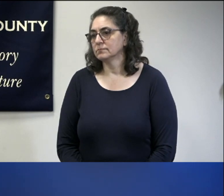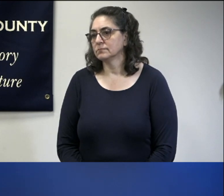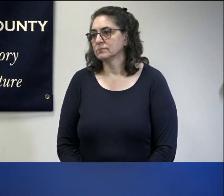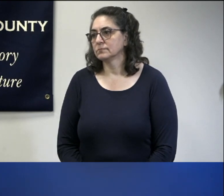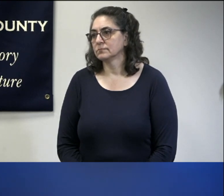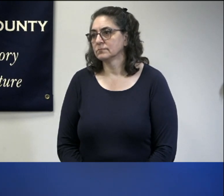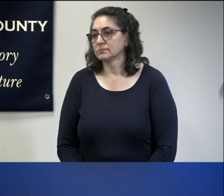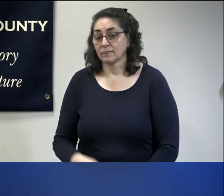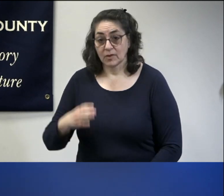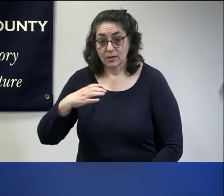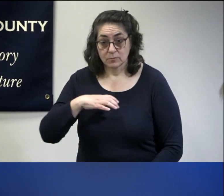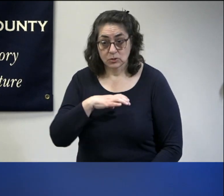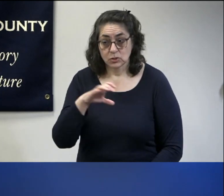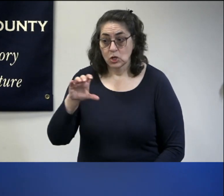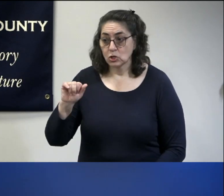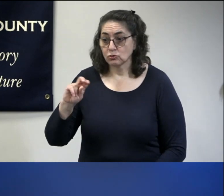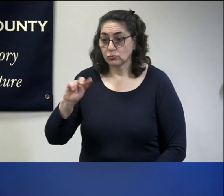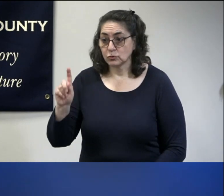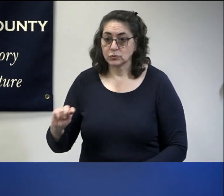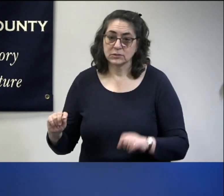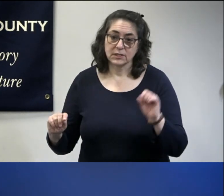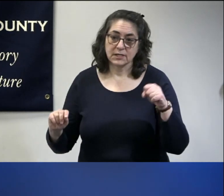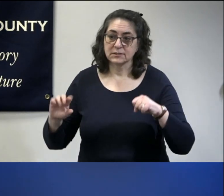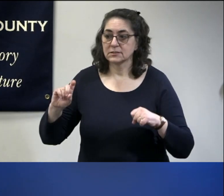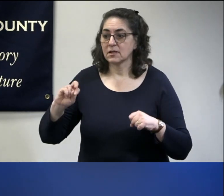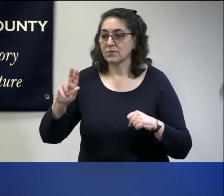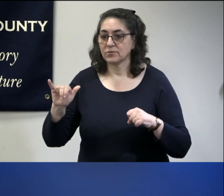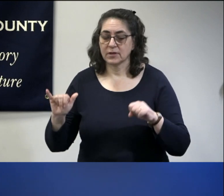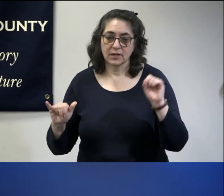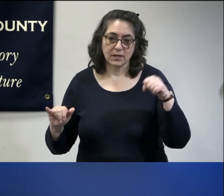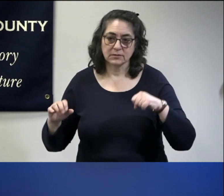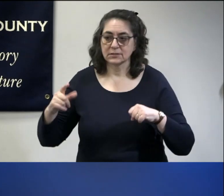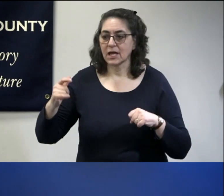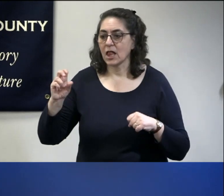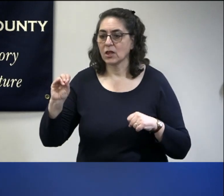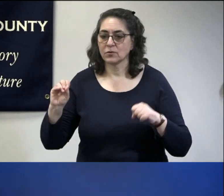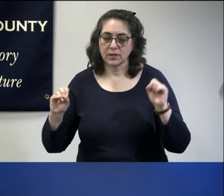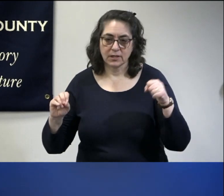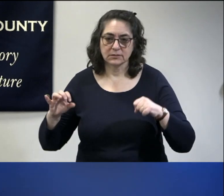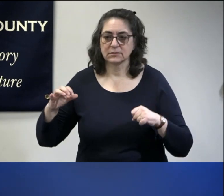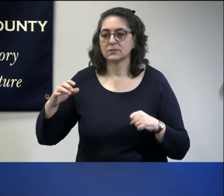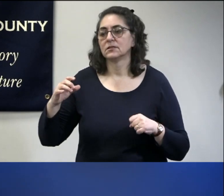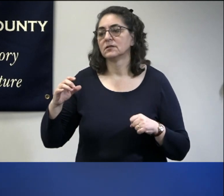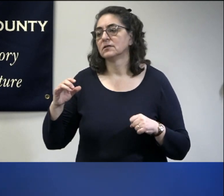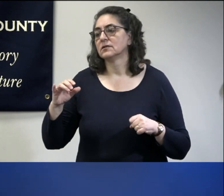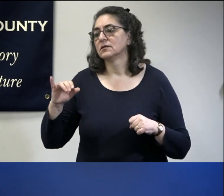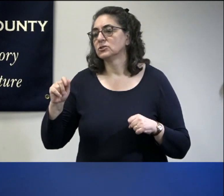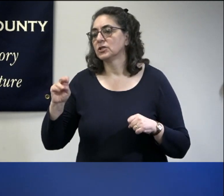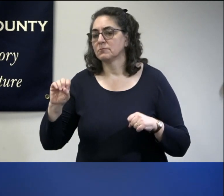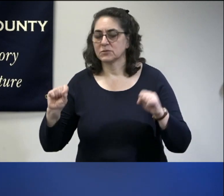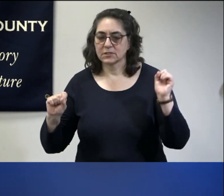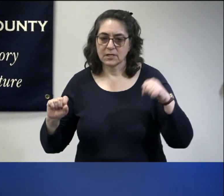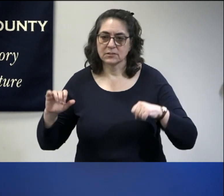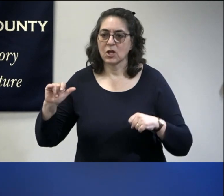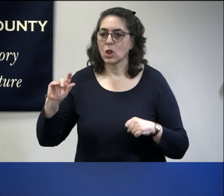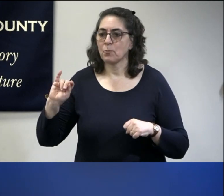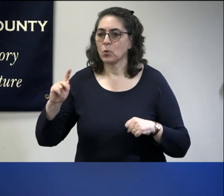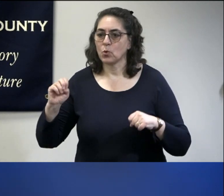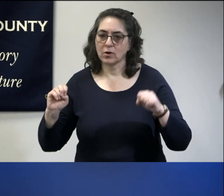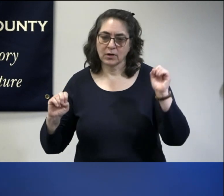Second. County Commissioners Cruz? Yes. Duffy? Gallo? Yes. James? Yes. Lepore? Yes. Deputy